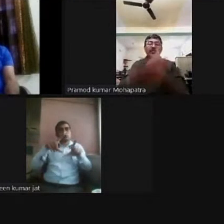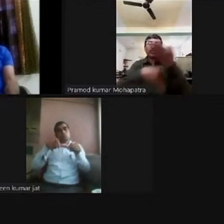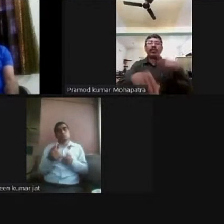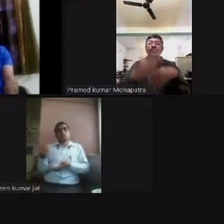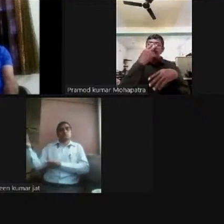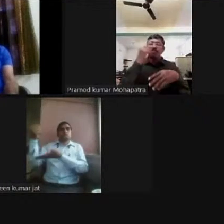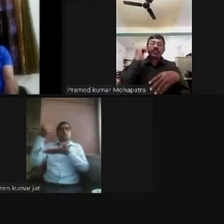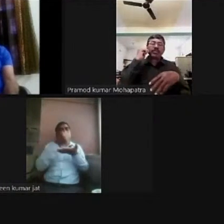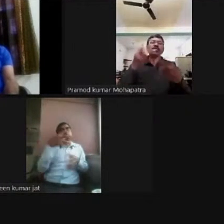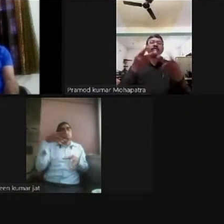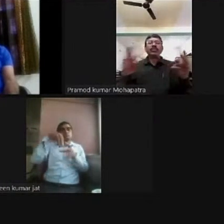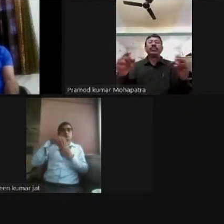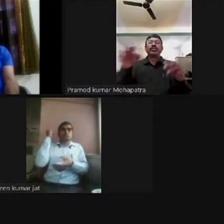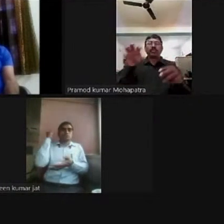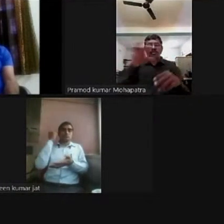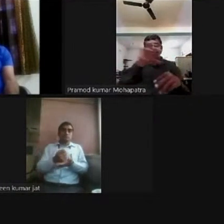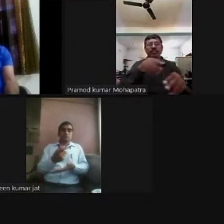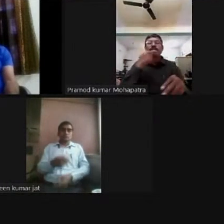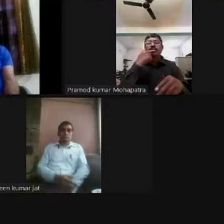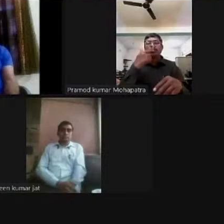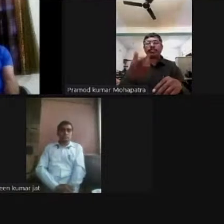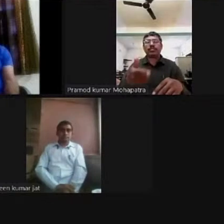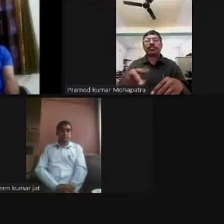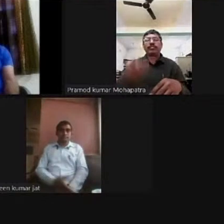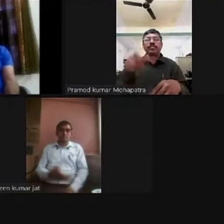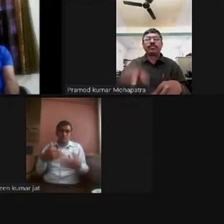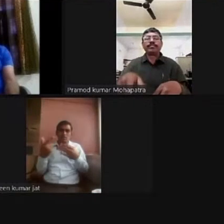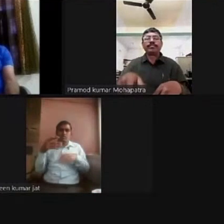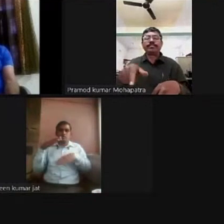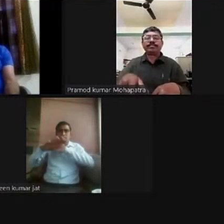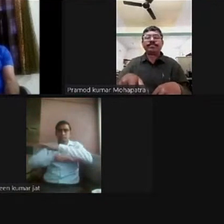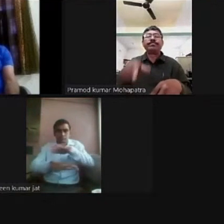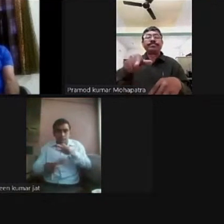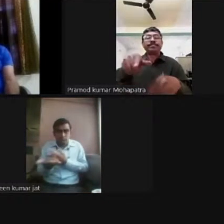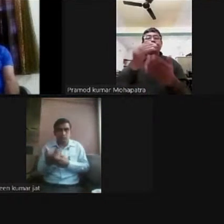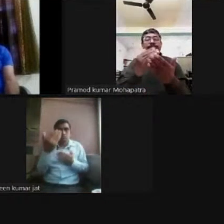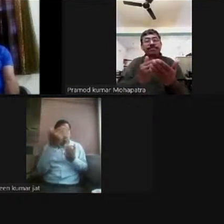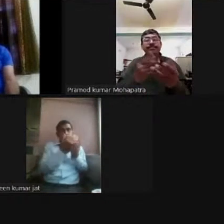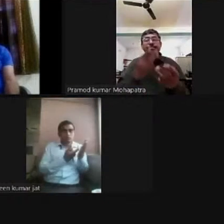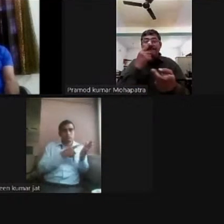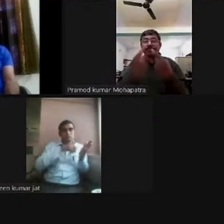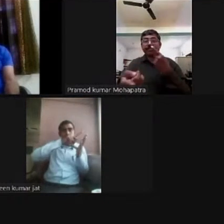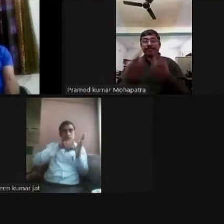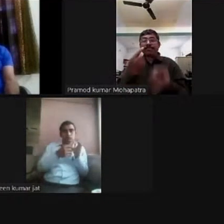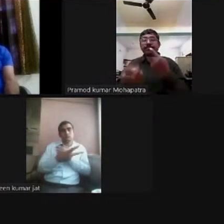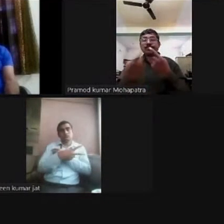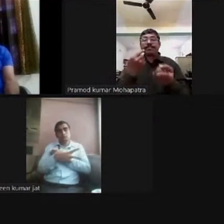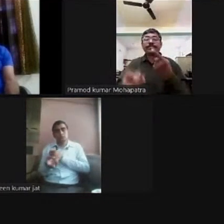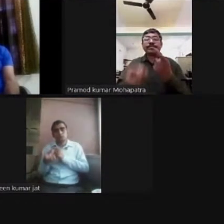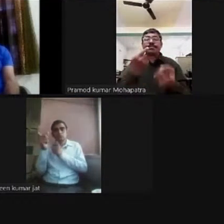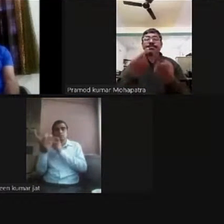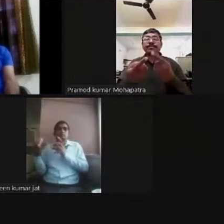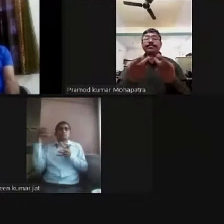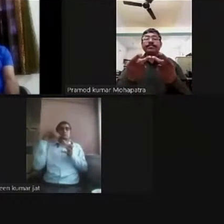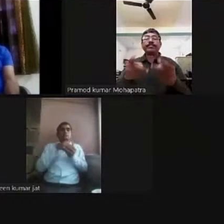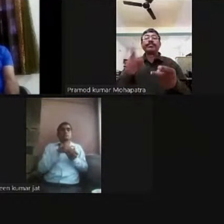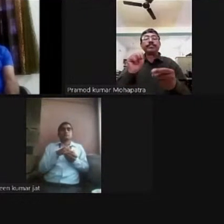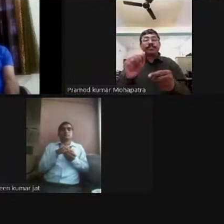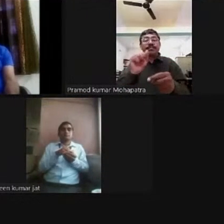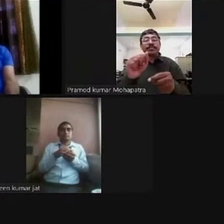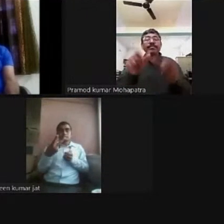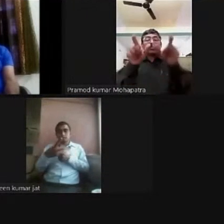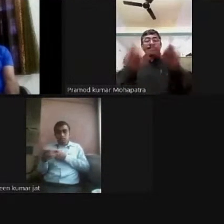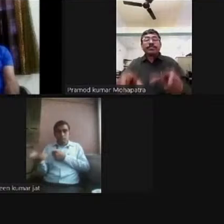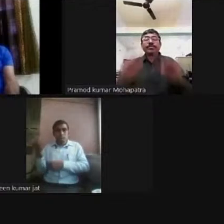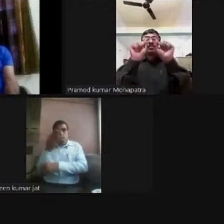a outcome justed. So every scheme should analyze what is the kind